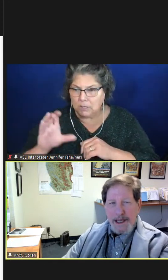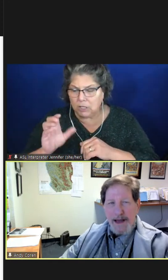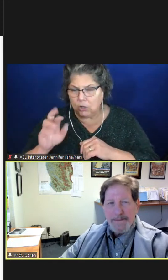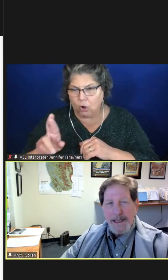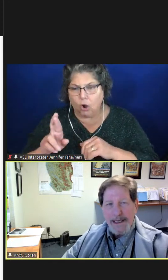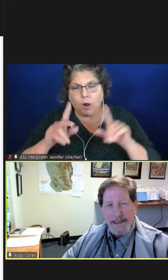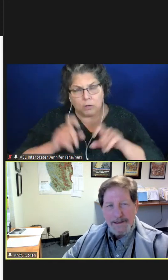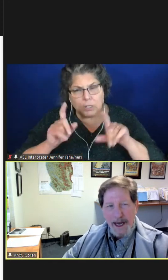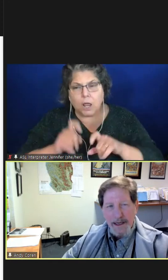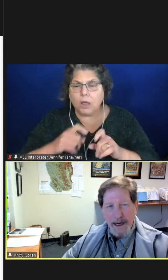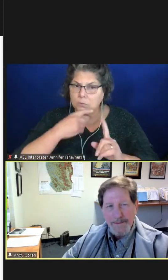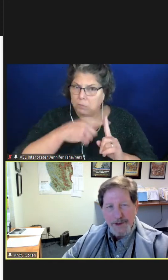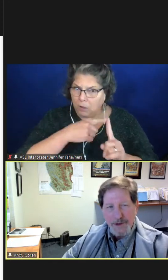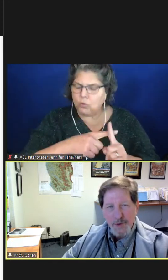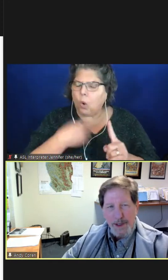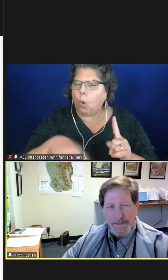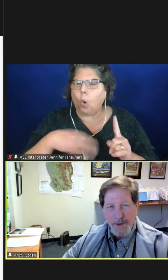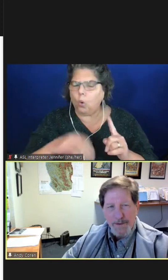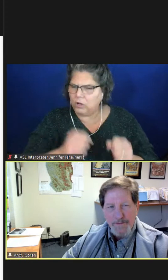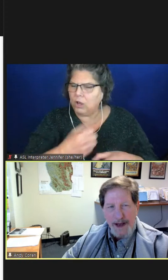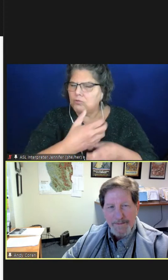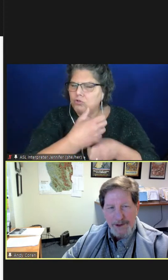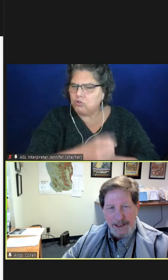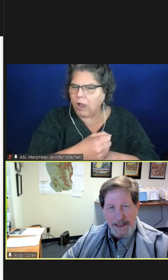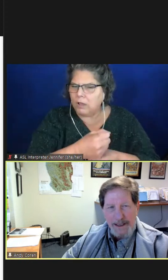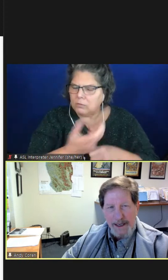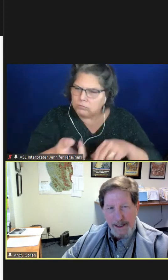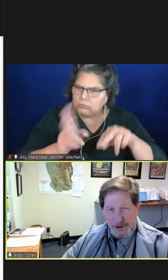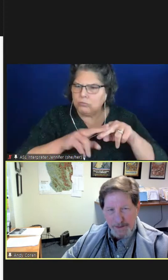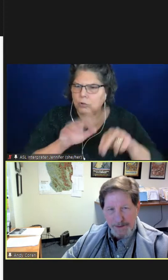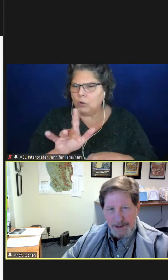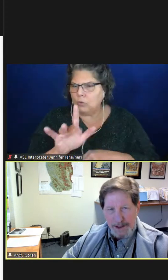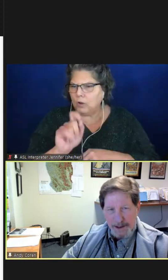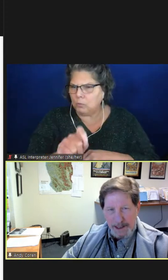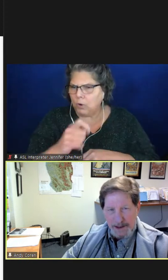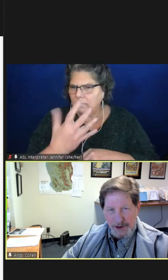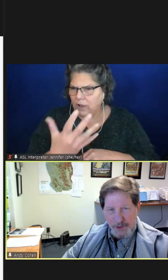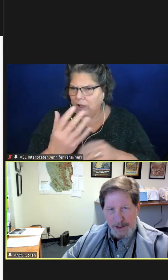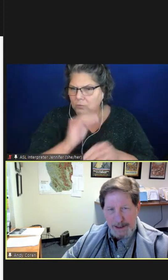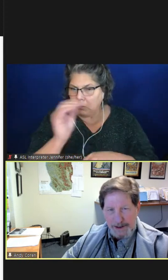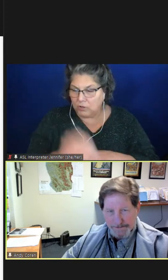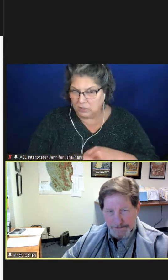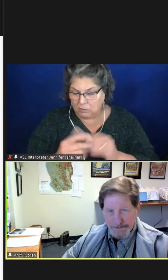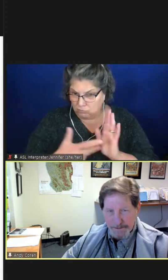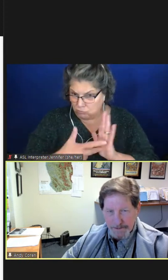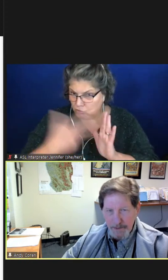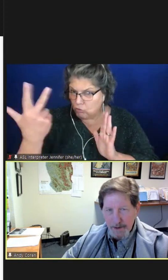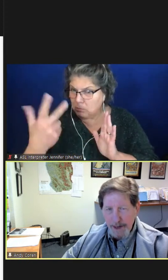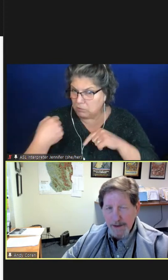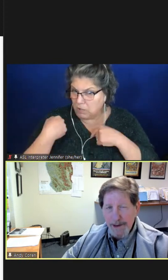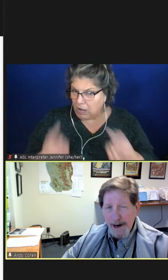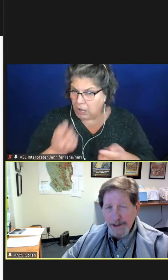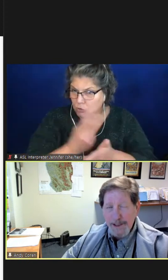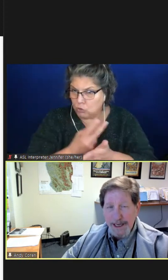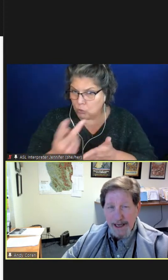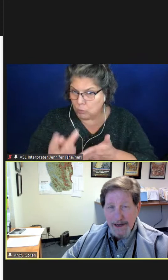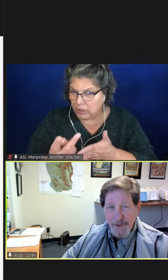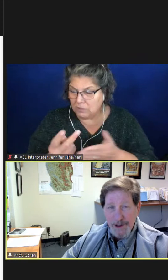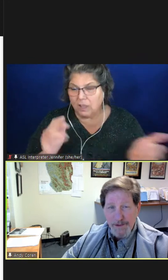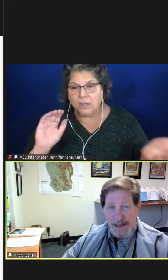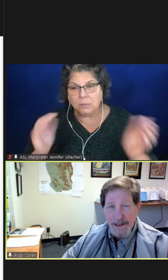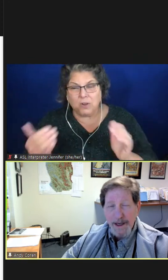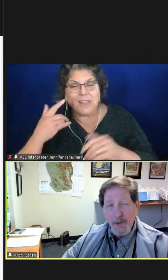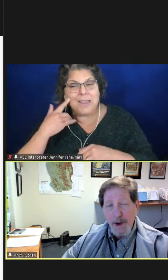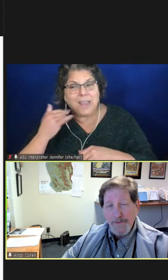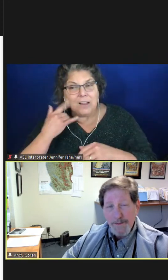is reliable, and it has gone up to 20.5%, tripled in the last 2 weeks. By comparison, the